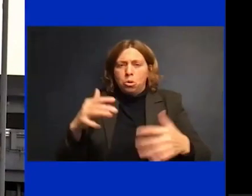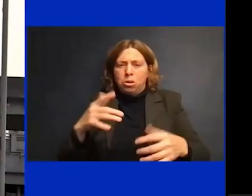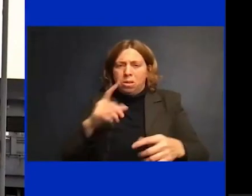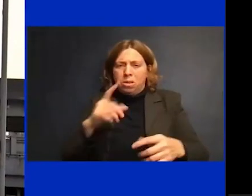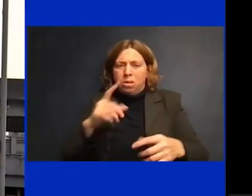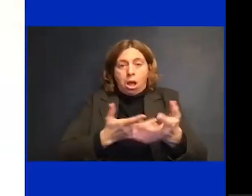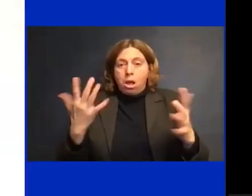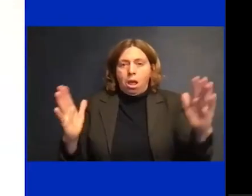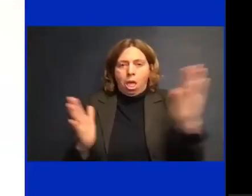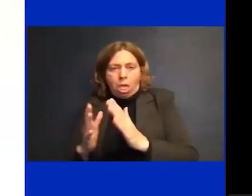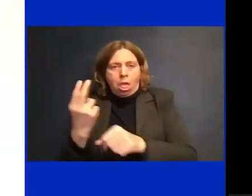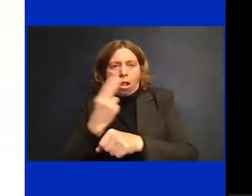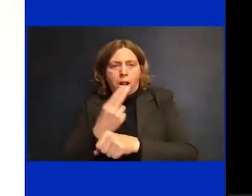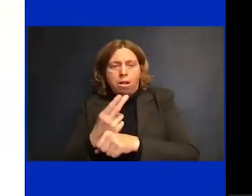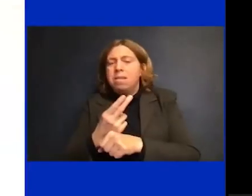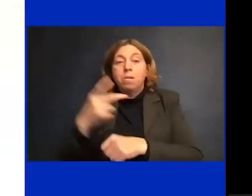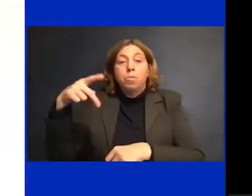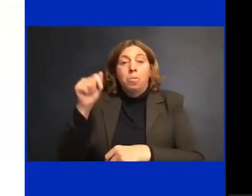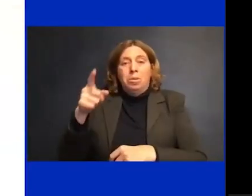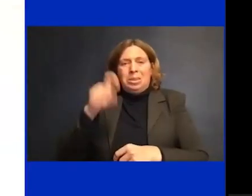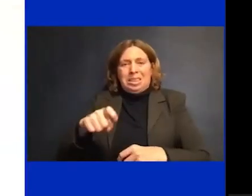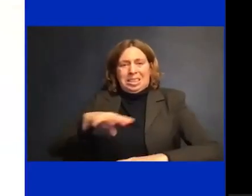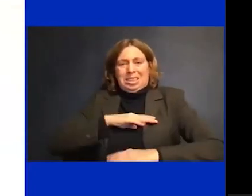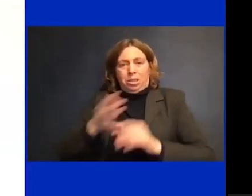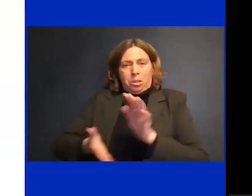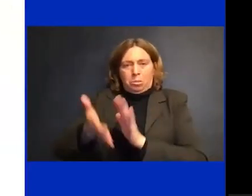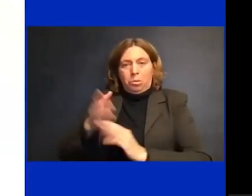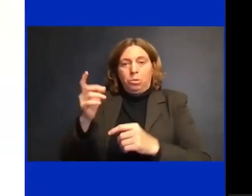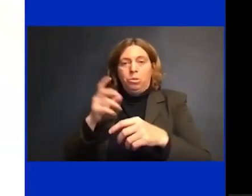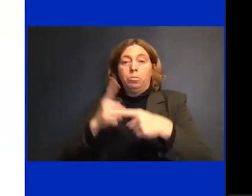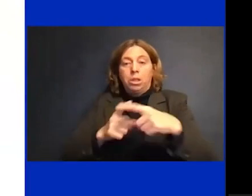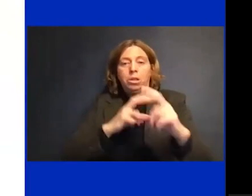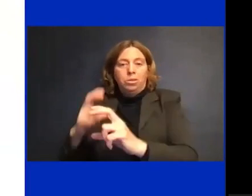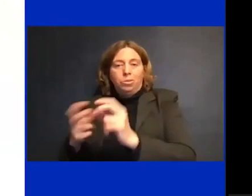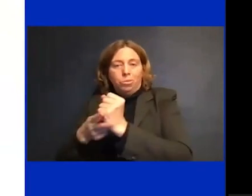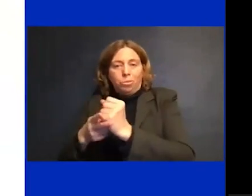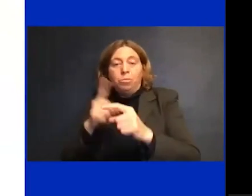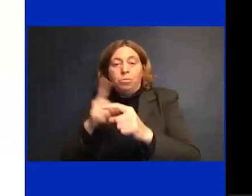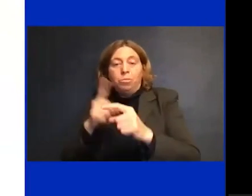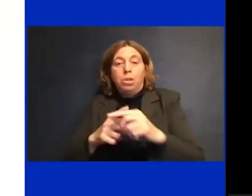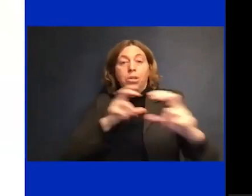buses. The Port Authority needs to address bus operations and storage and staging.